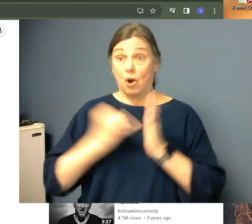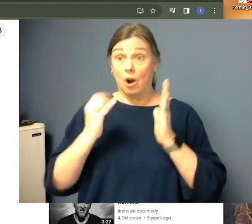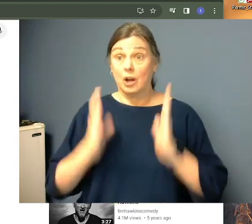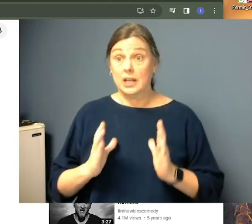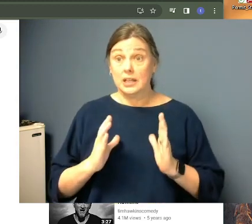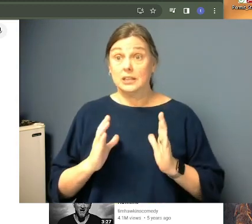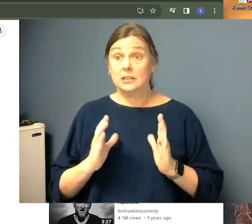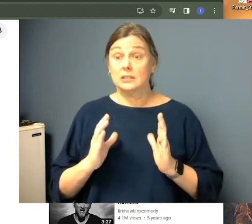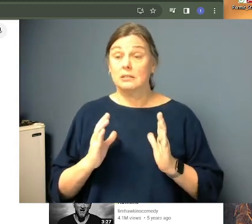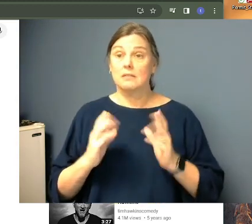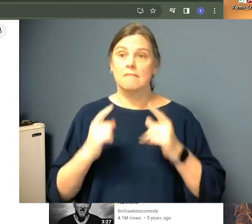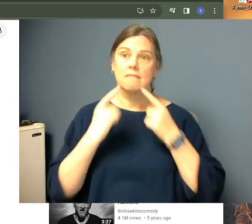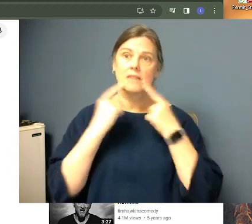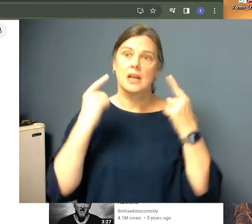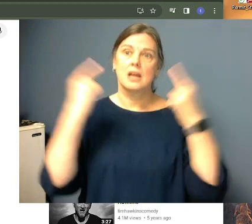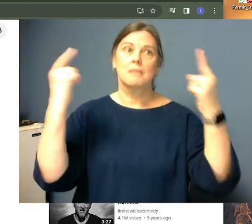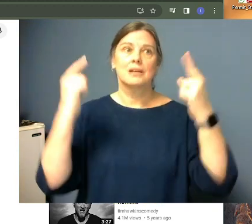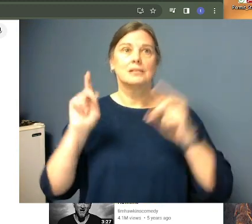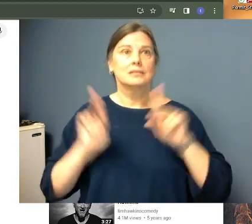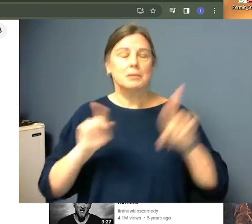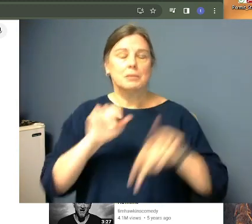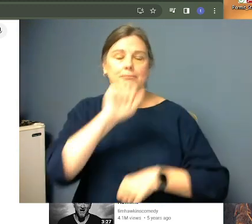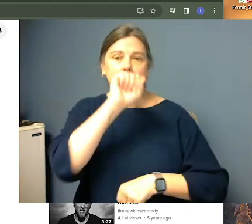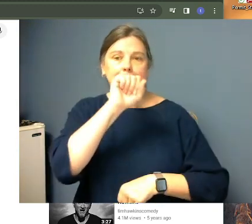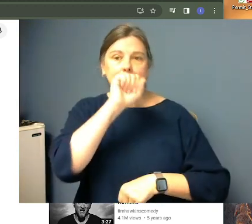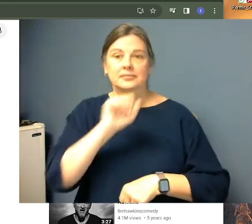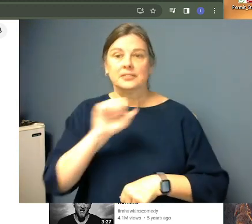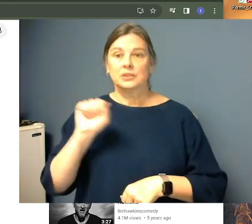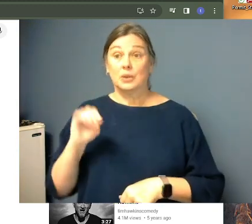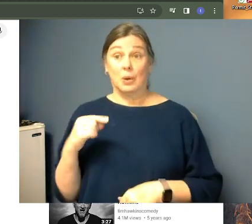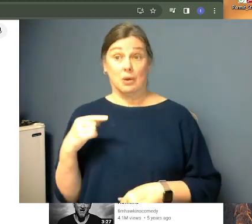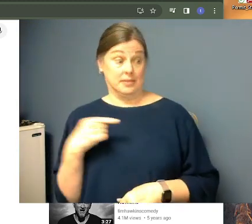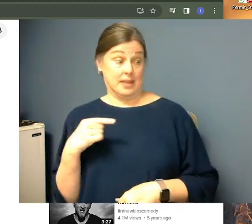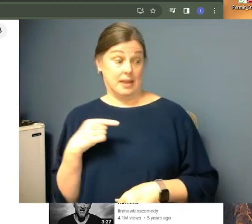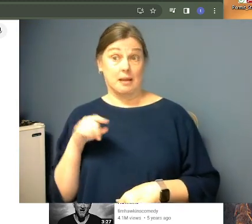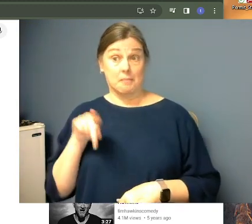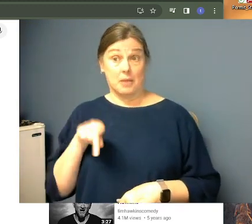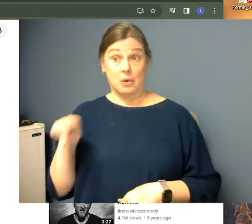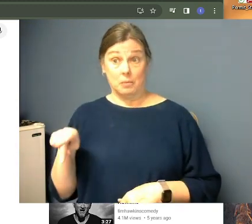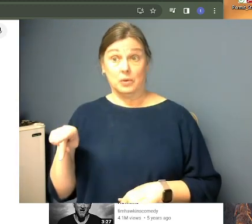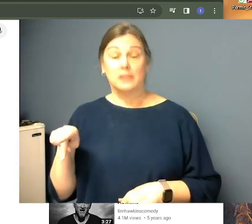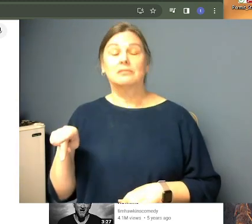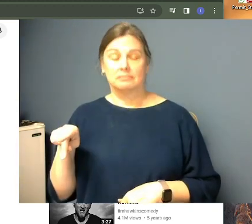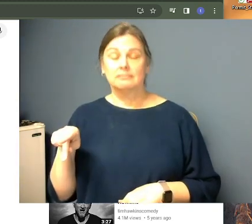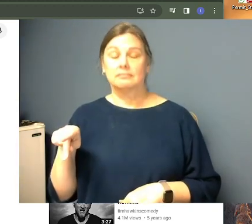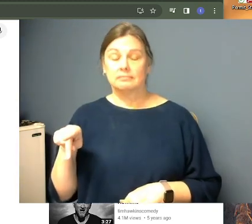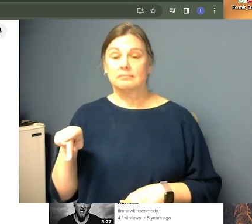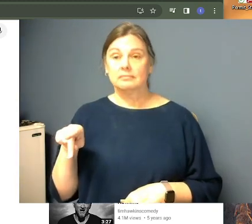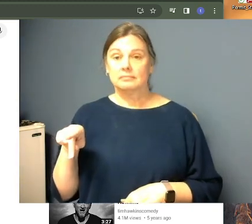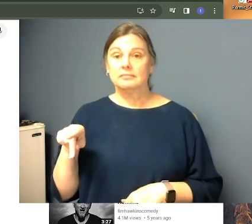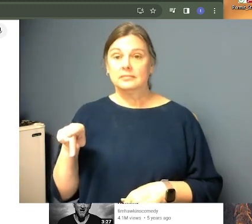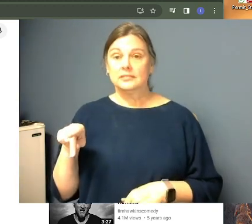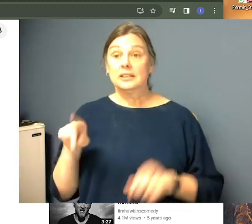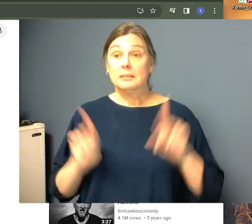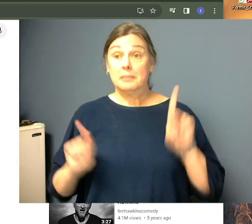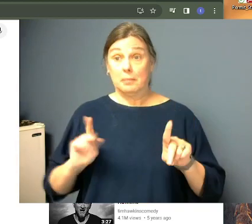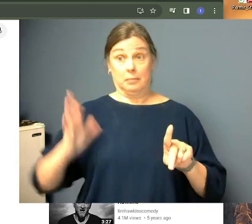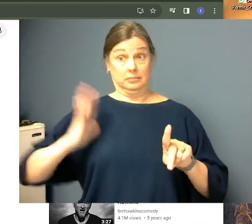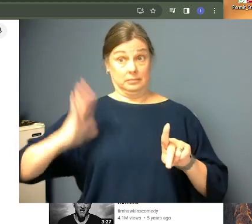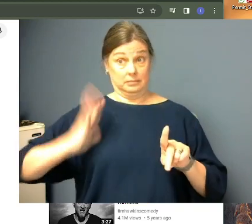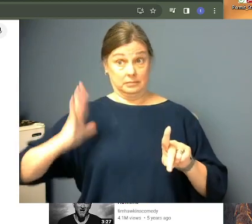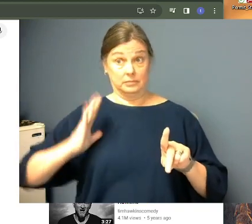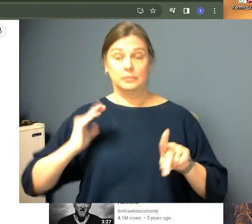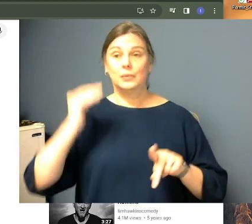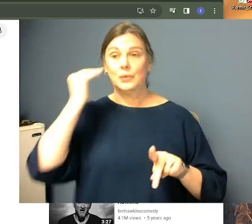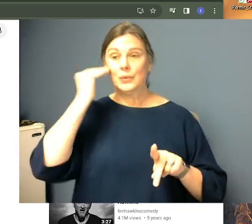probably more familiar with, I'm looking at the PowerPoint here, most people were probably more familiar with Rockwell's Rosie than they